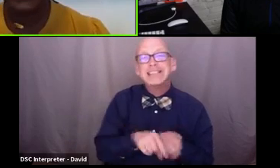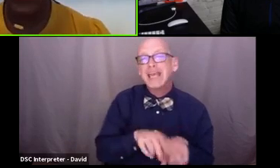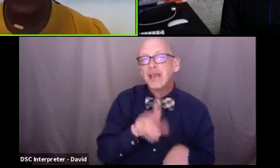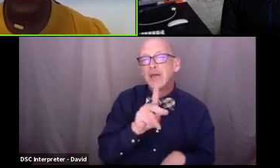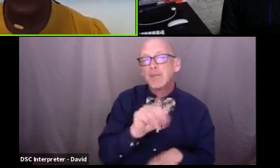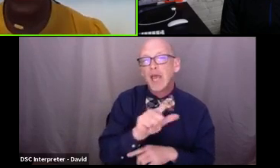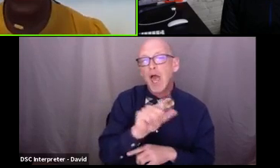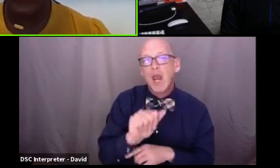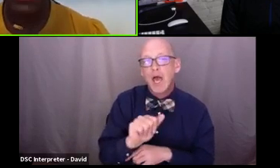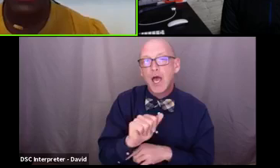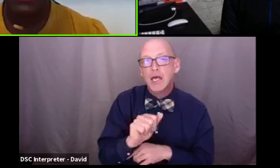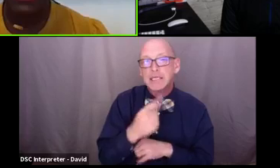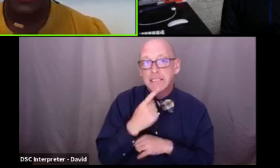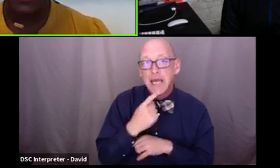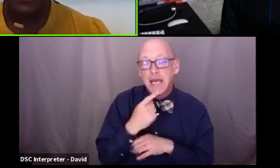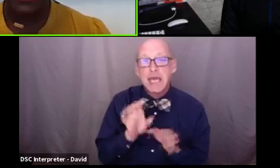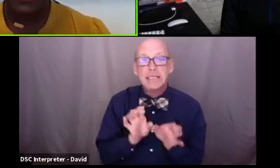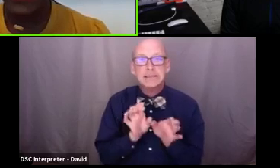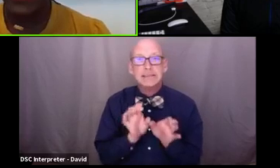is separated.